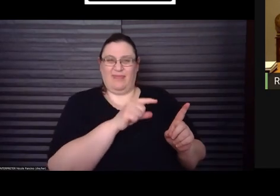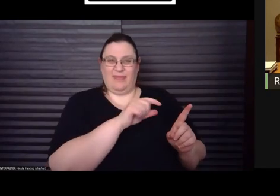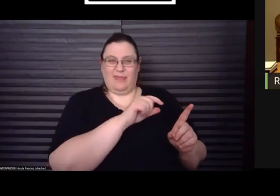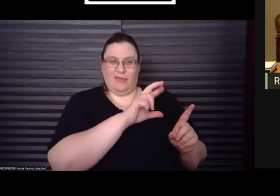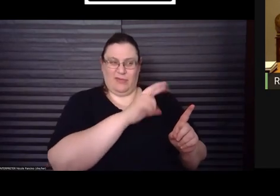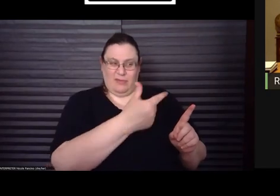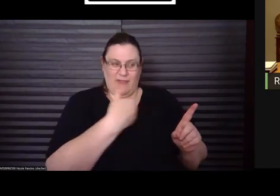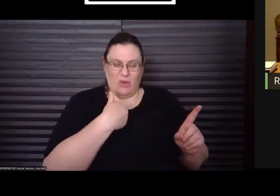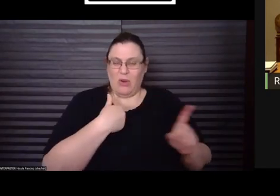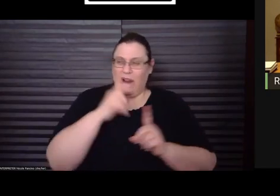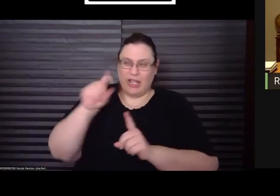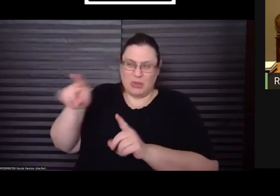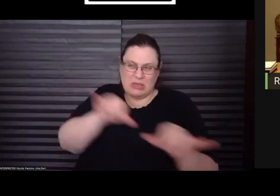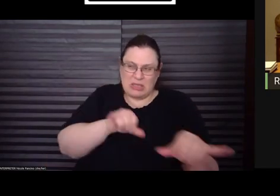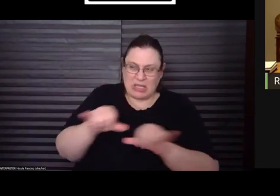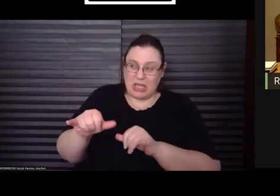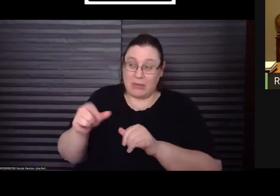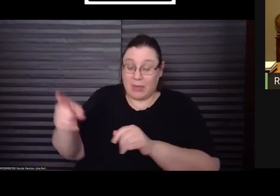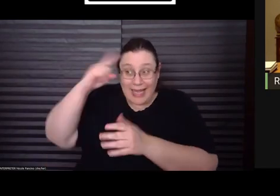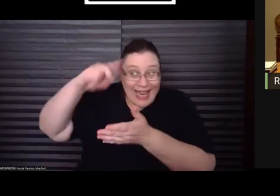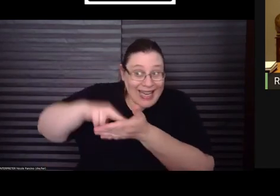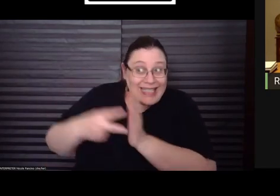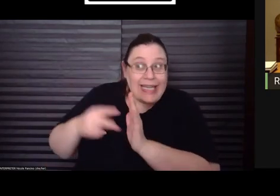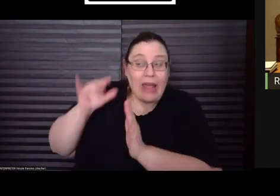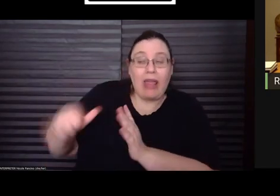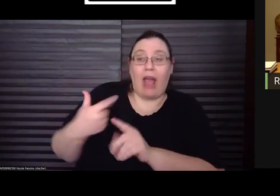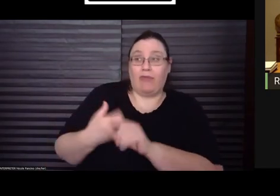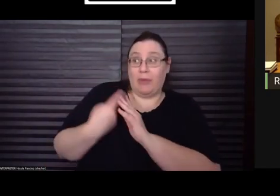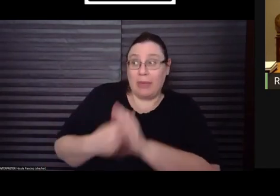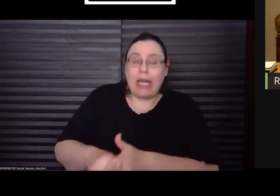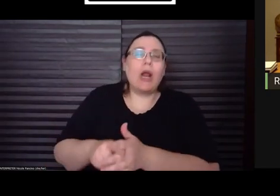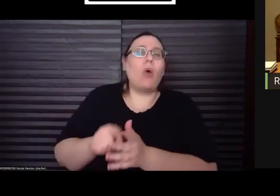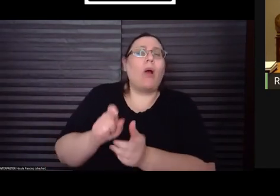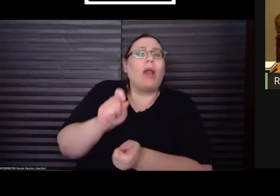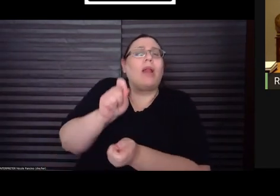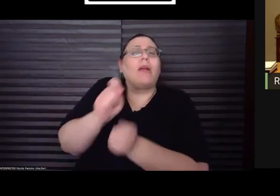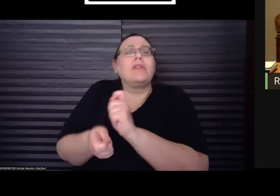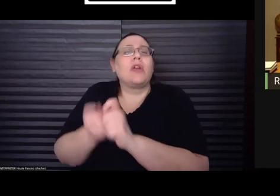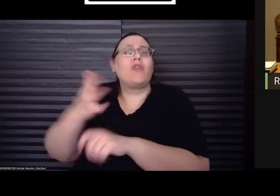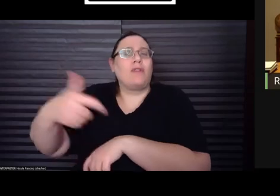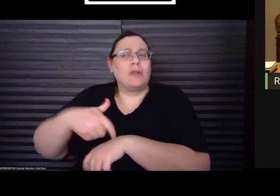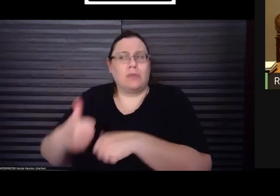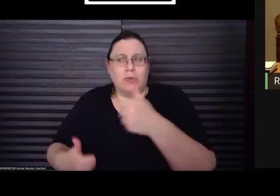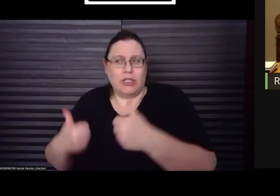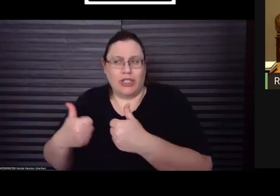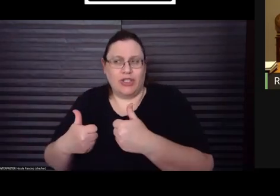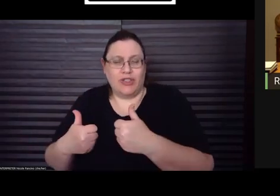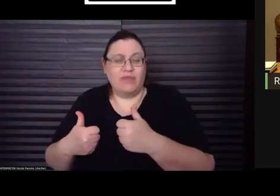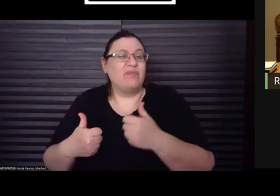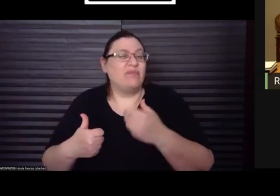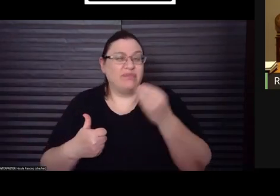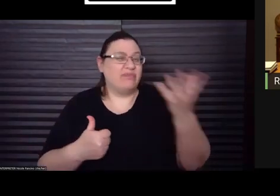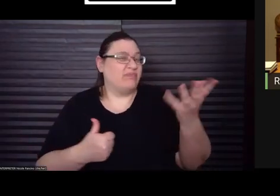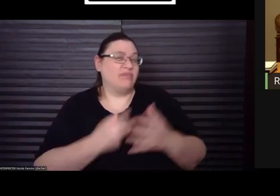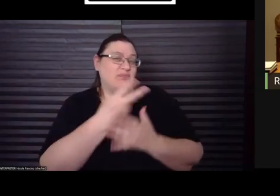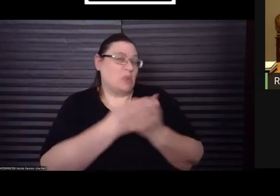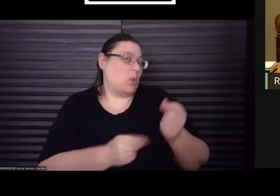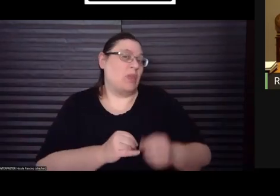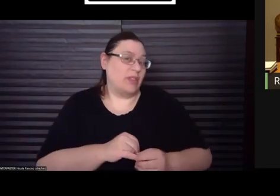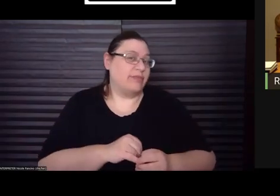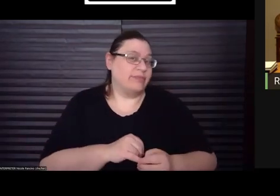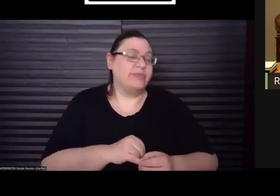Rivka, is this something that was intentional, or did it evolve through the evolution of Benny as a character? I think both, you